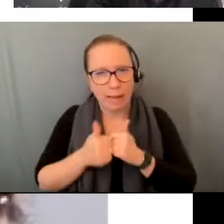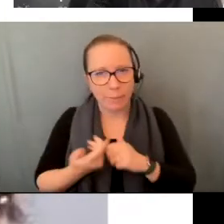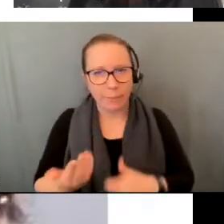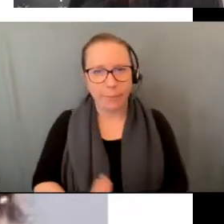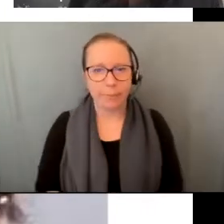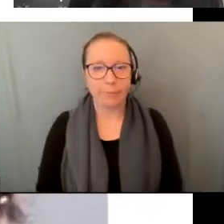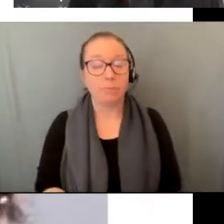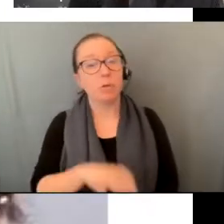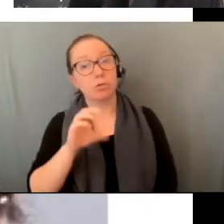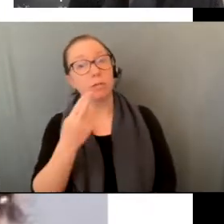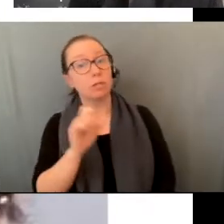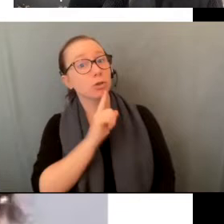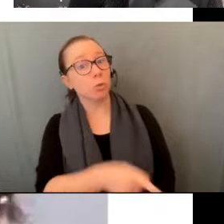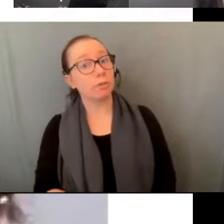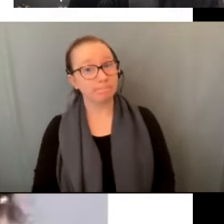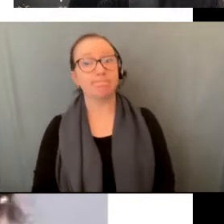Sure.